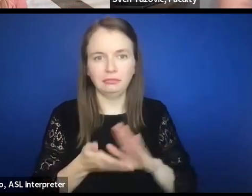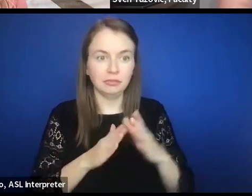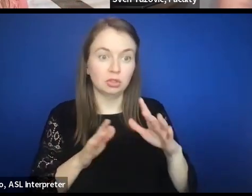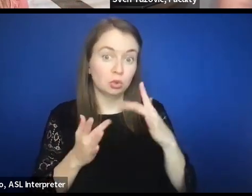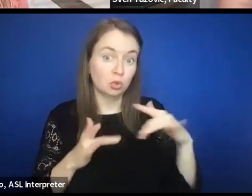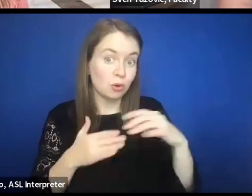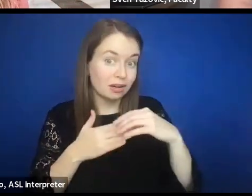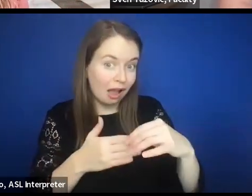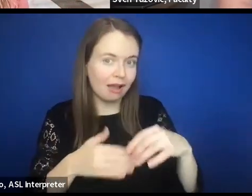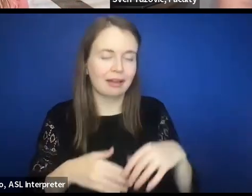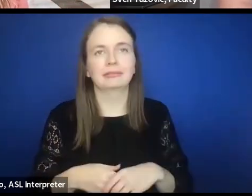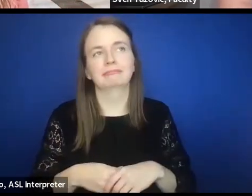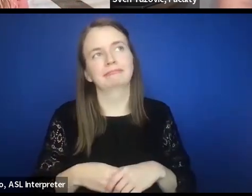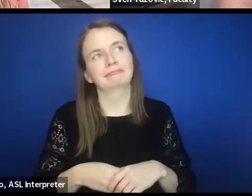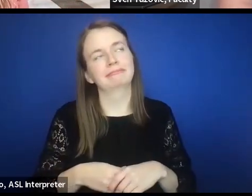tour guide.